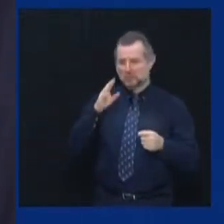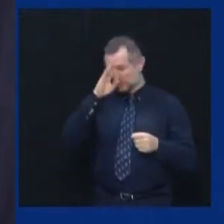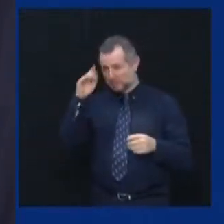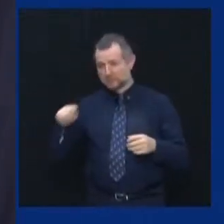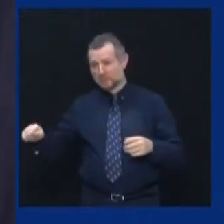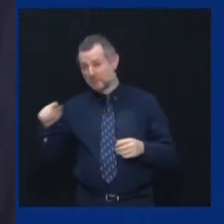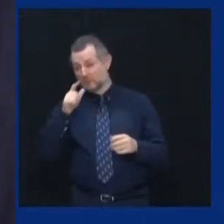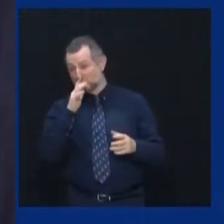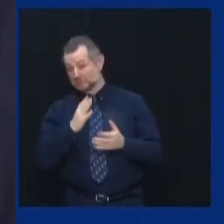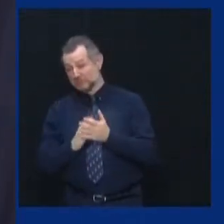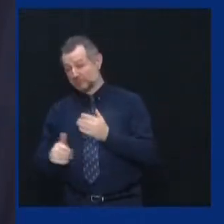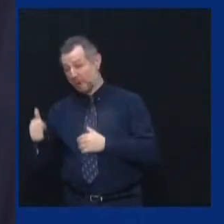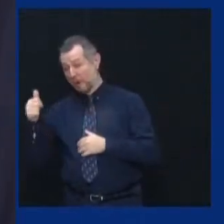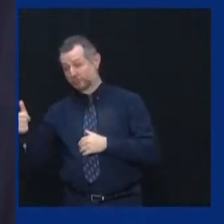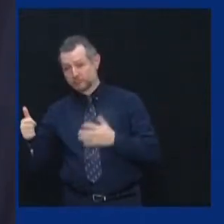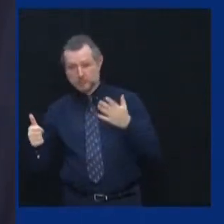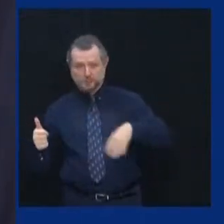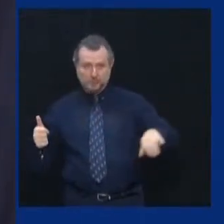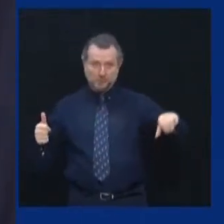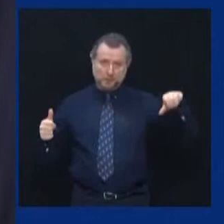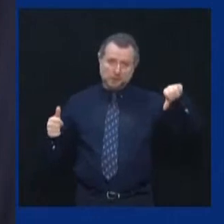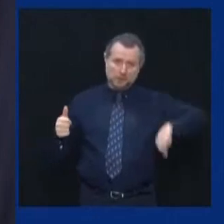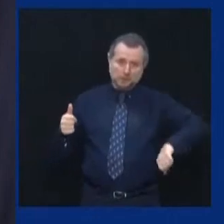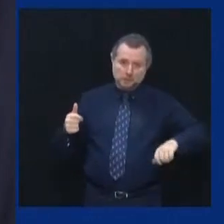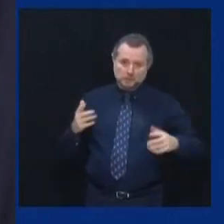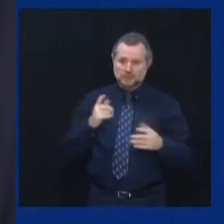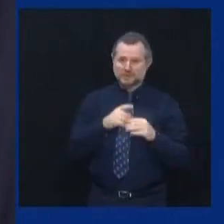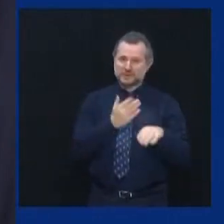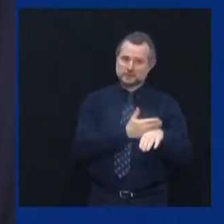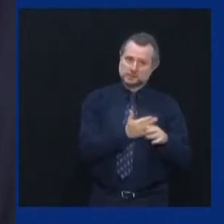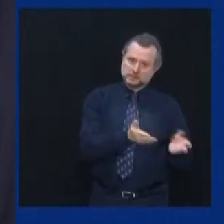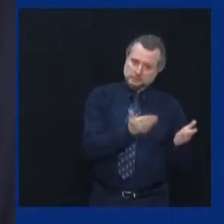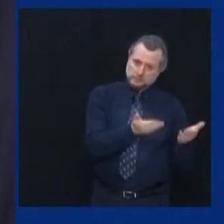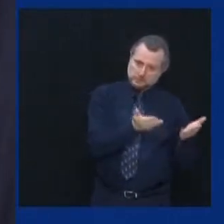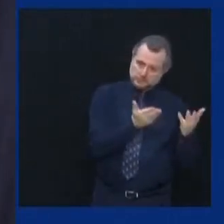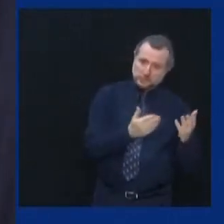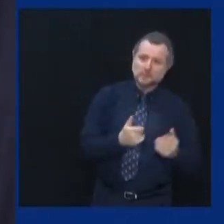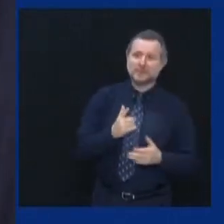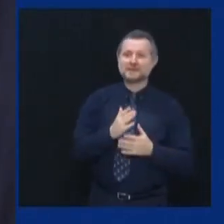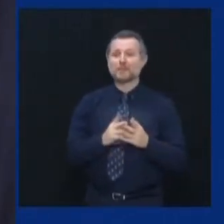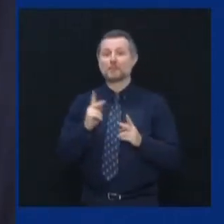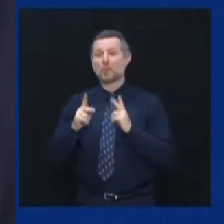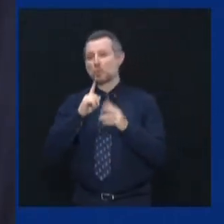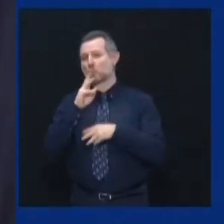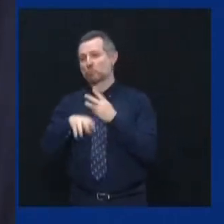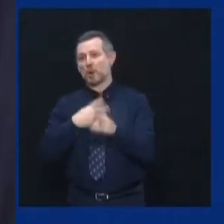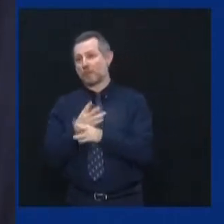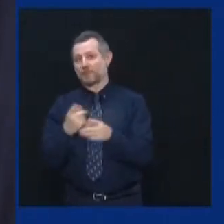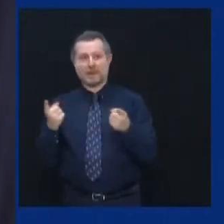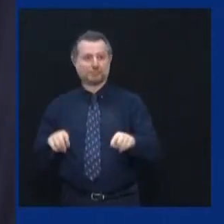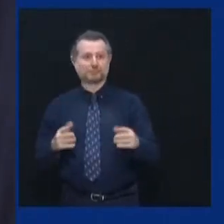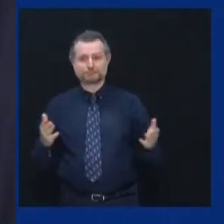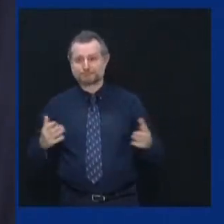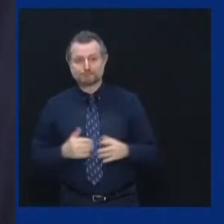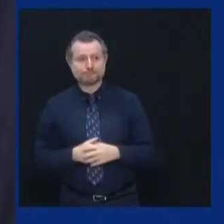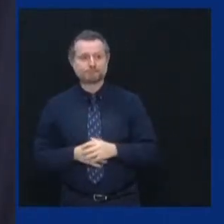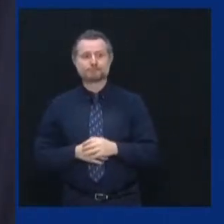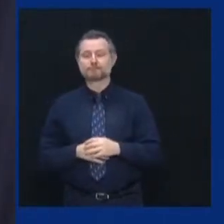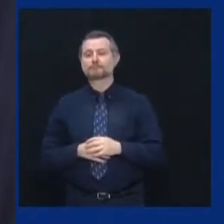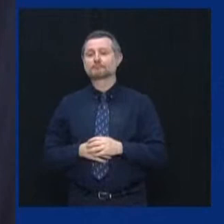to have worse. It is always the way, you know, and that's what you